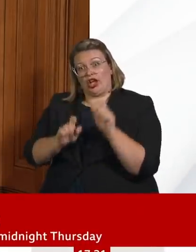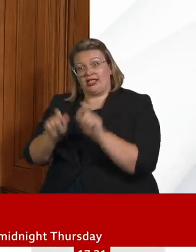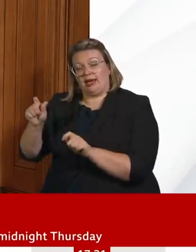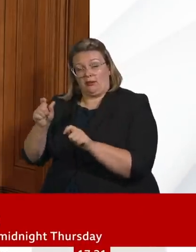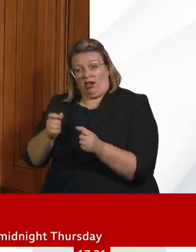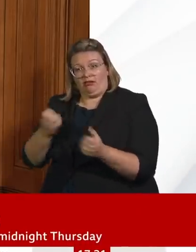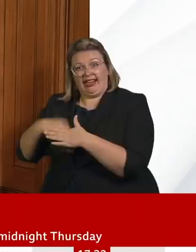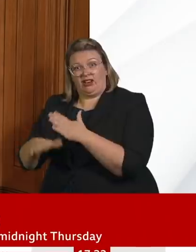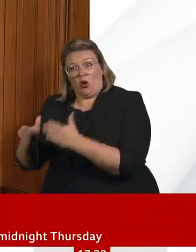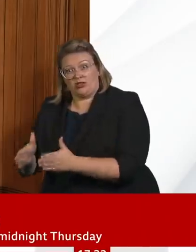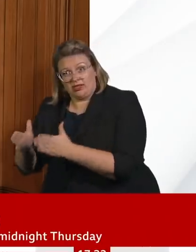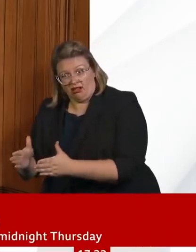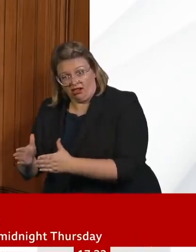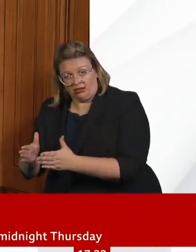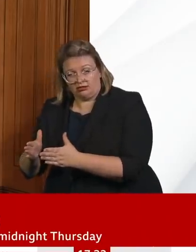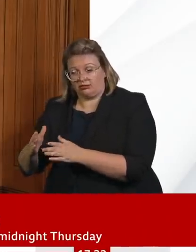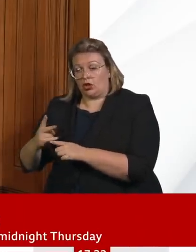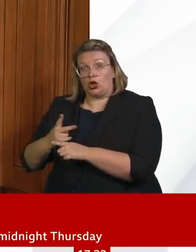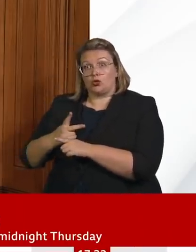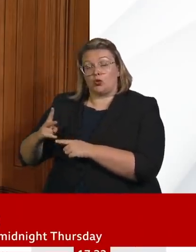Manchester. 2 weeks further on, i.e.